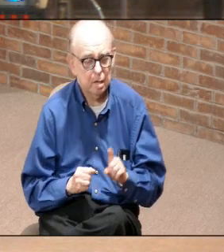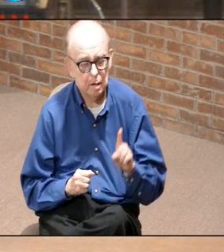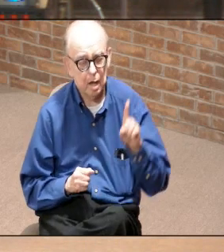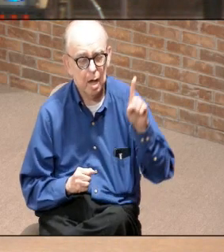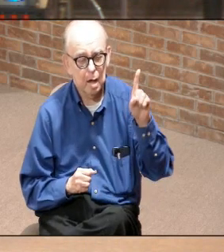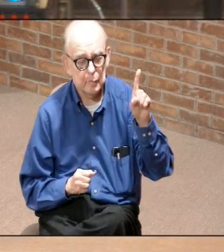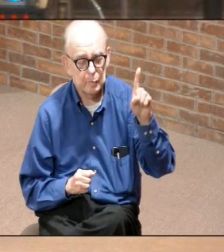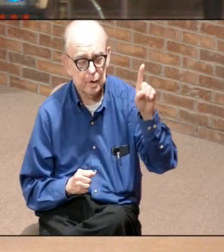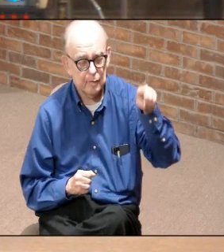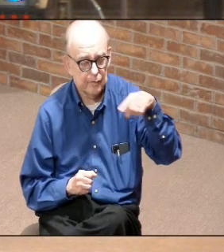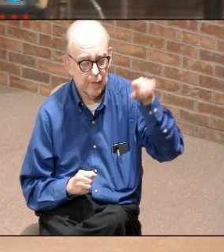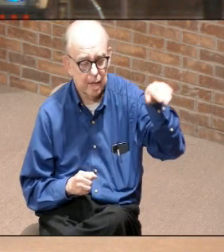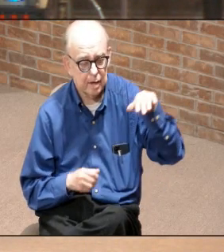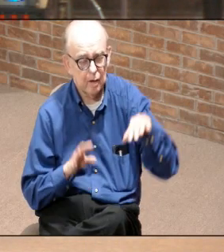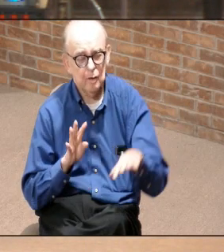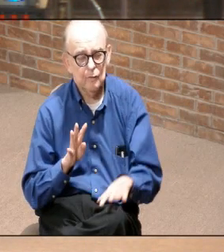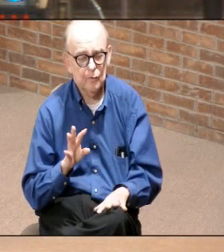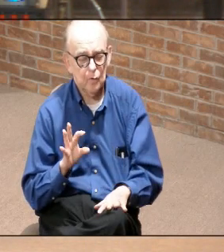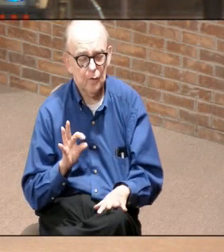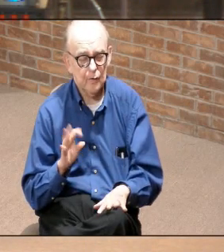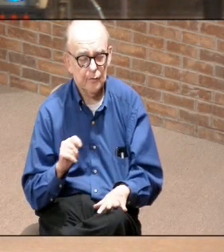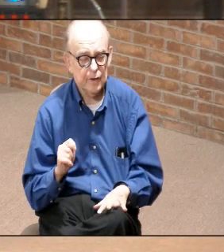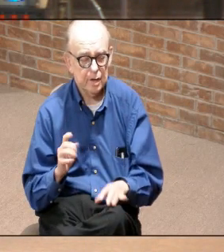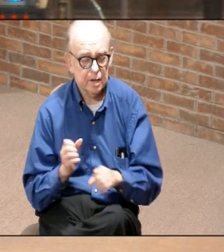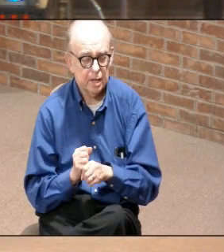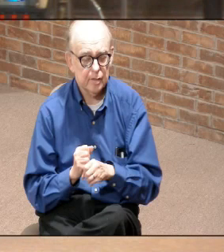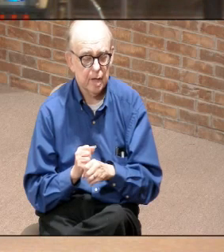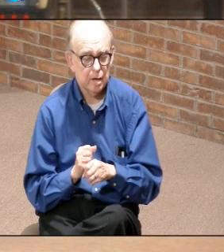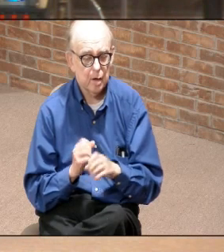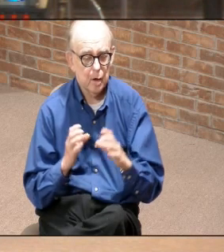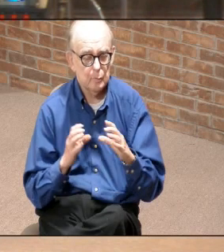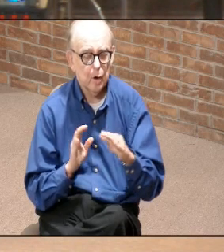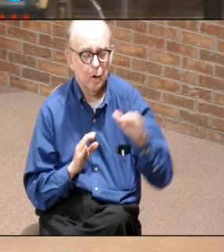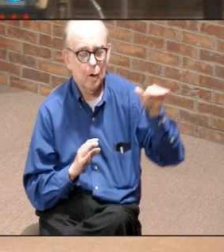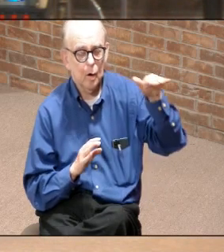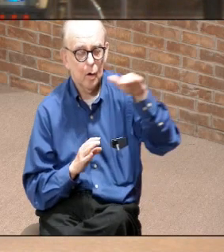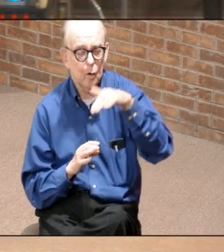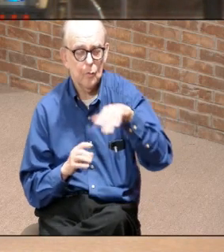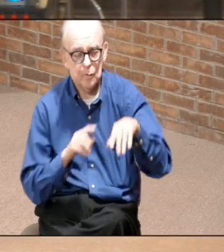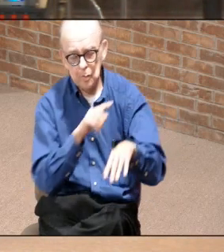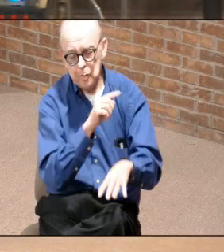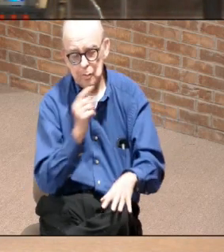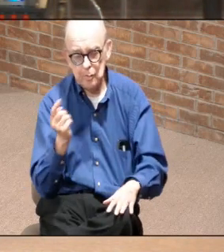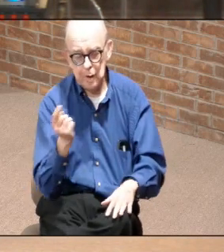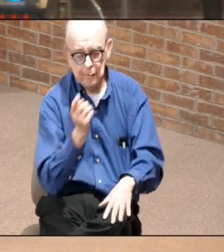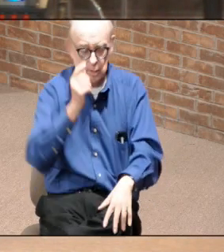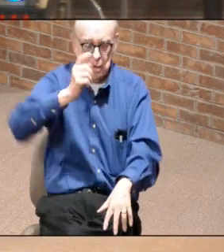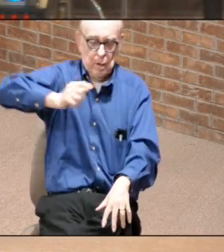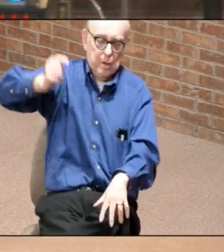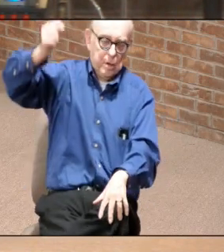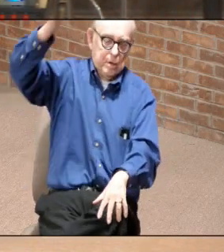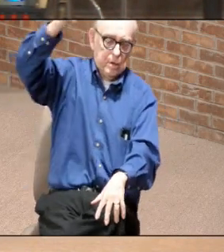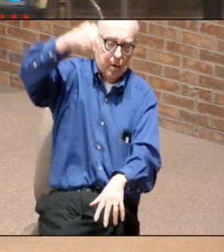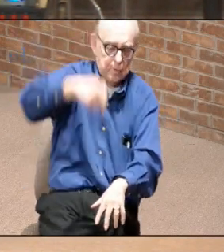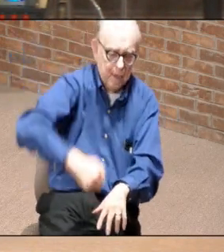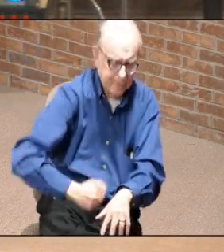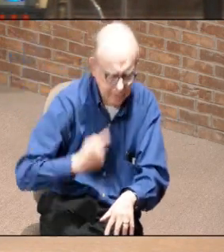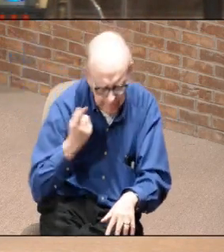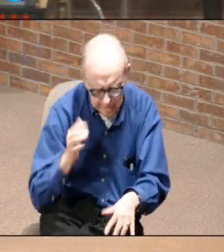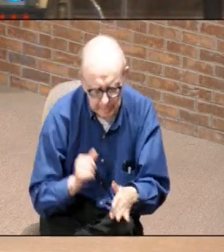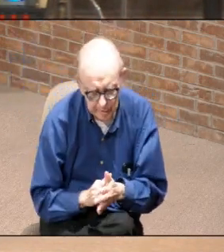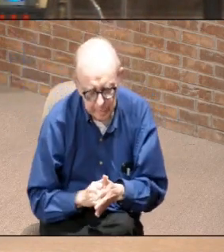feet to get that ball over that rim and come down. And then you think about it.